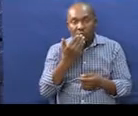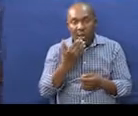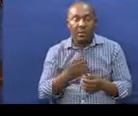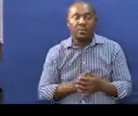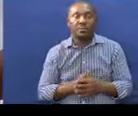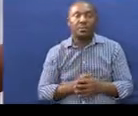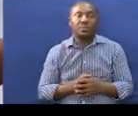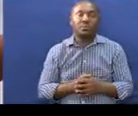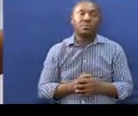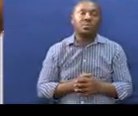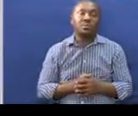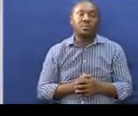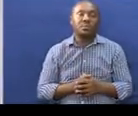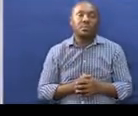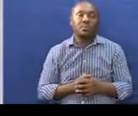sugar